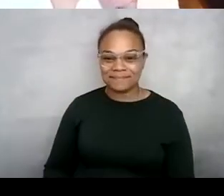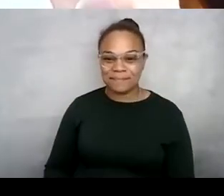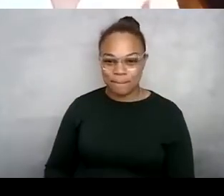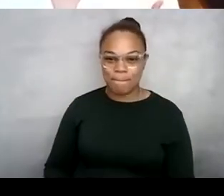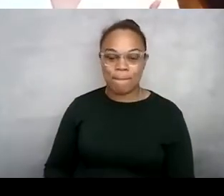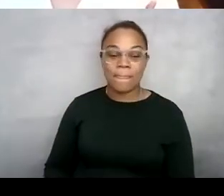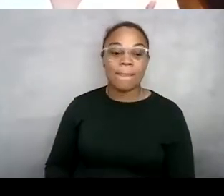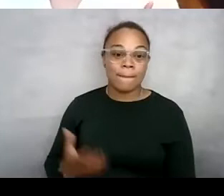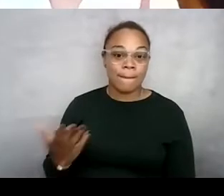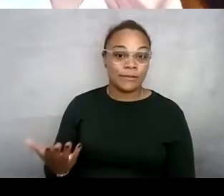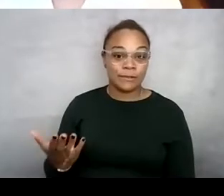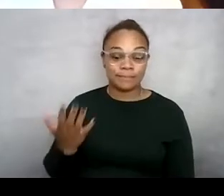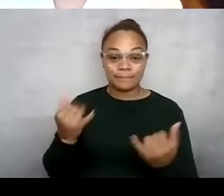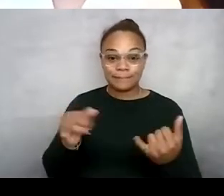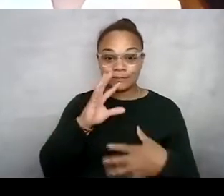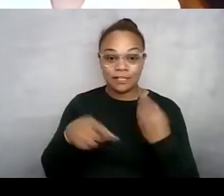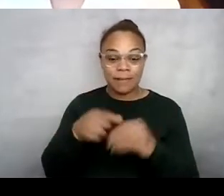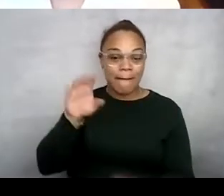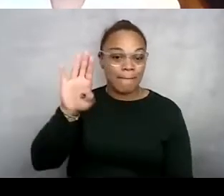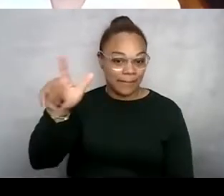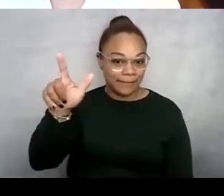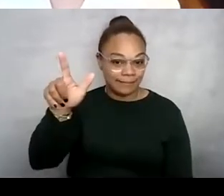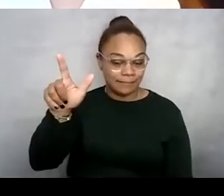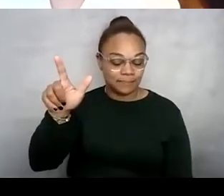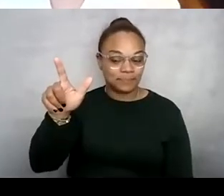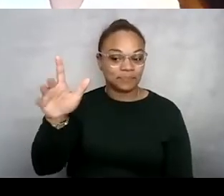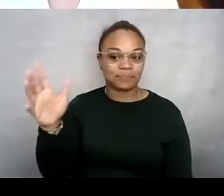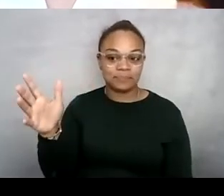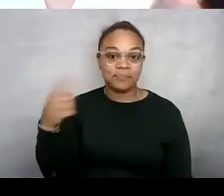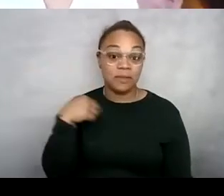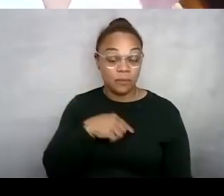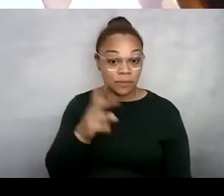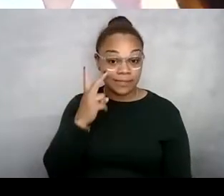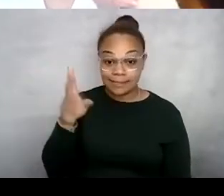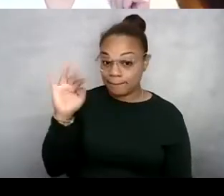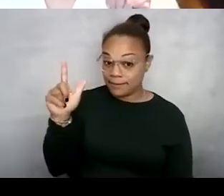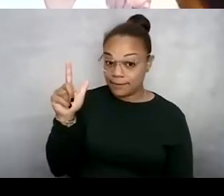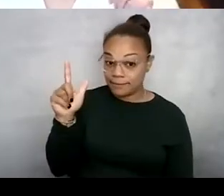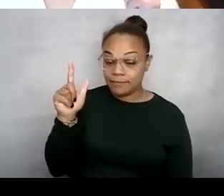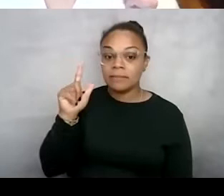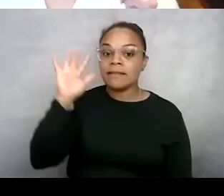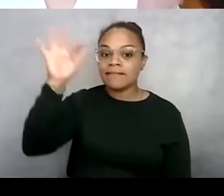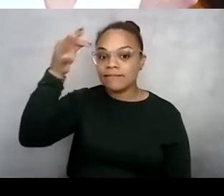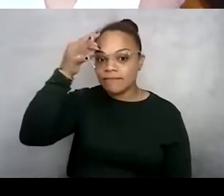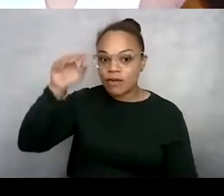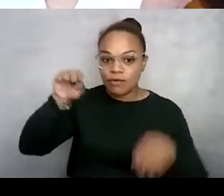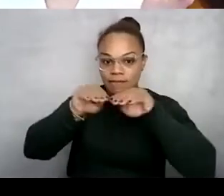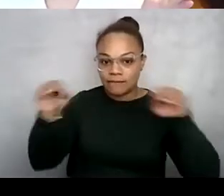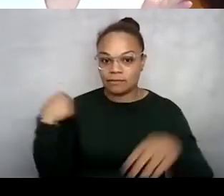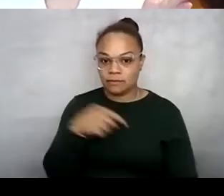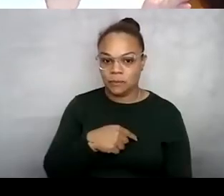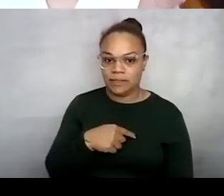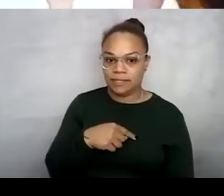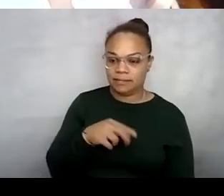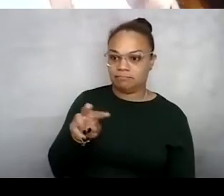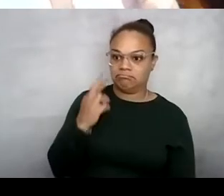So bills, we look at a bill at the federal level and we say, oh my God, this is